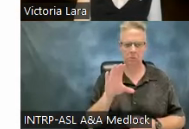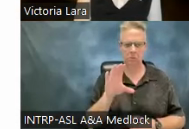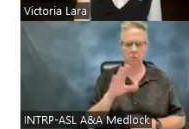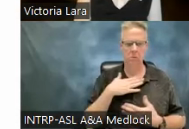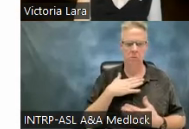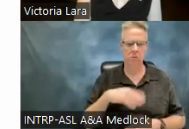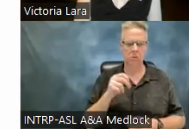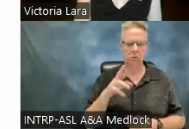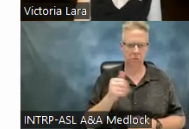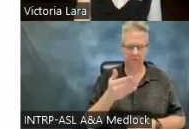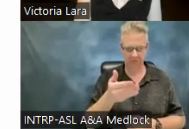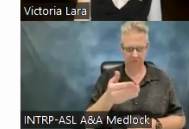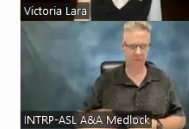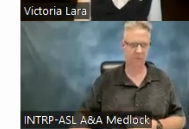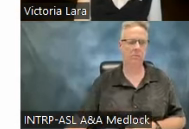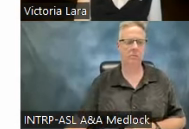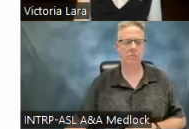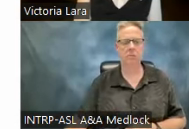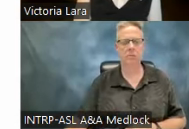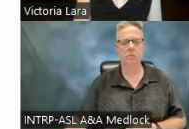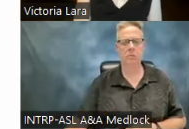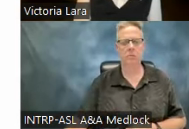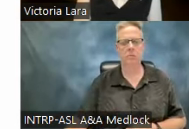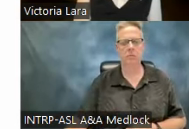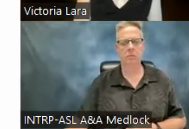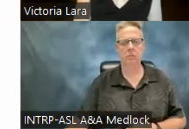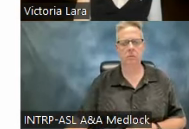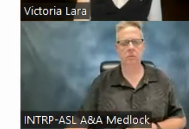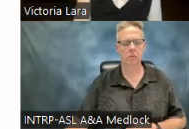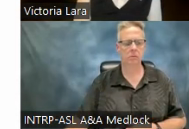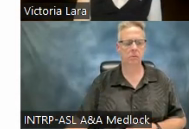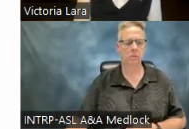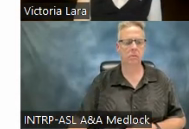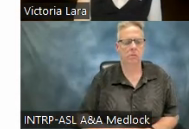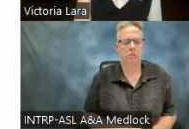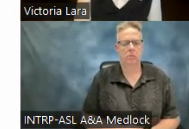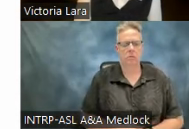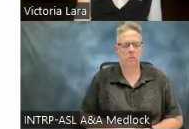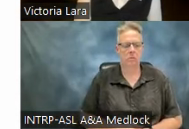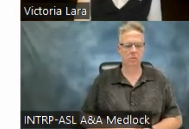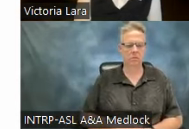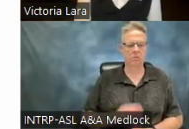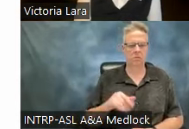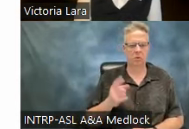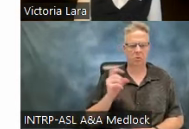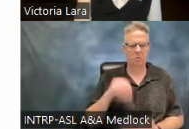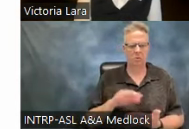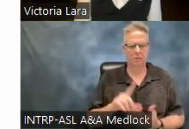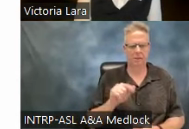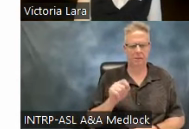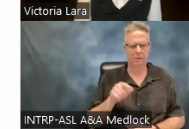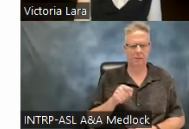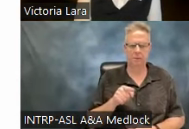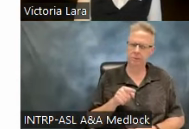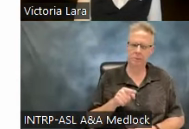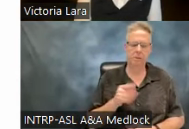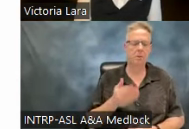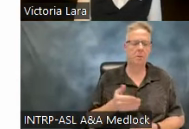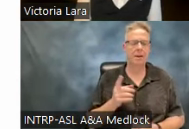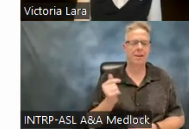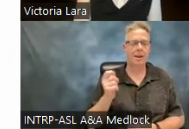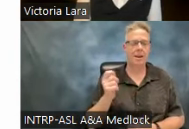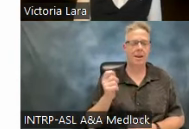says the Police Accountability Commission is aware that the city has not, well, maybe we should put the date in there, has not,